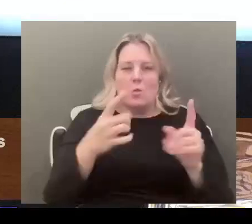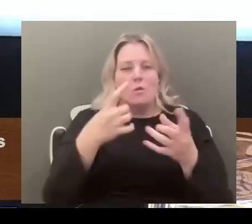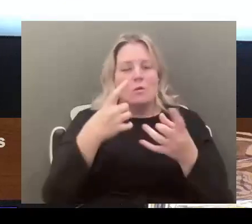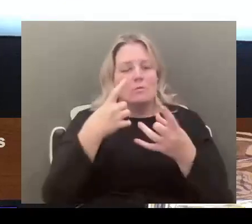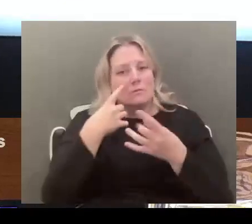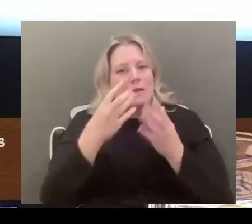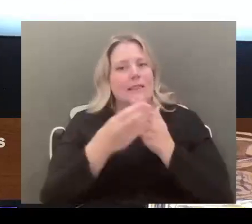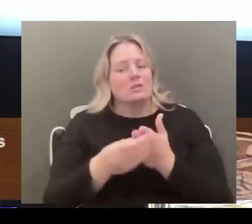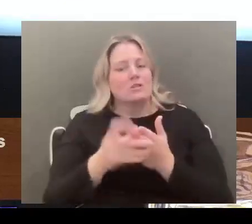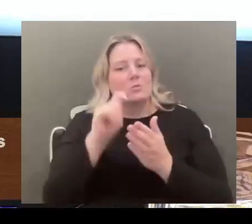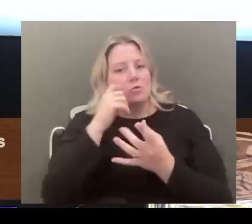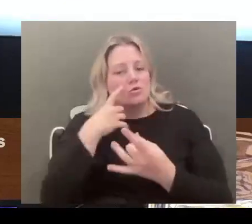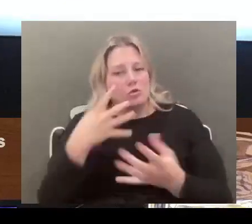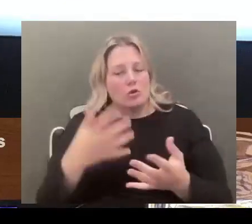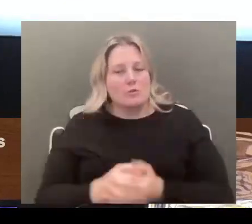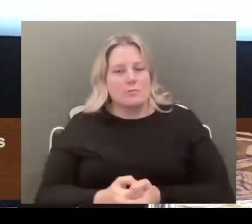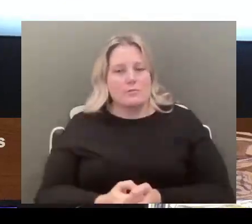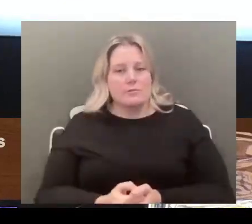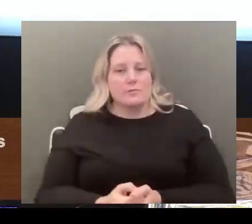is listening.